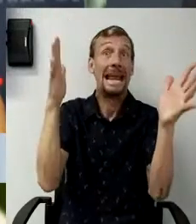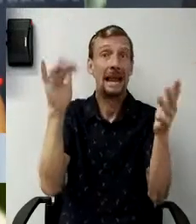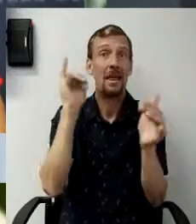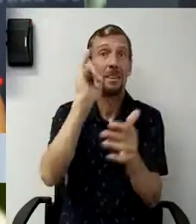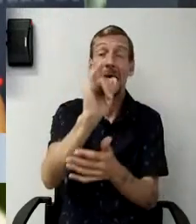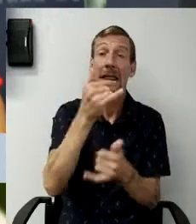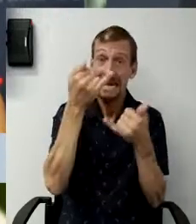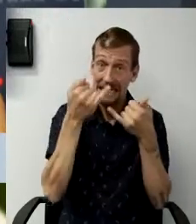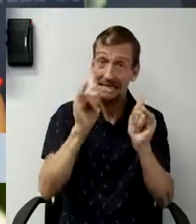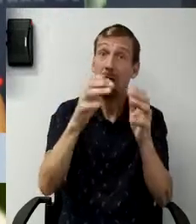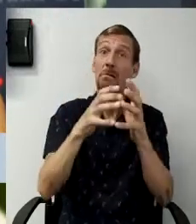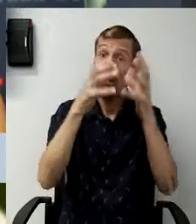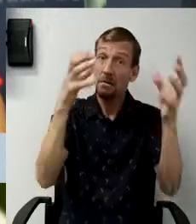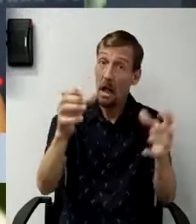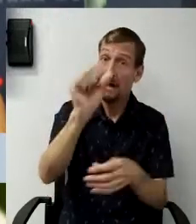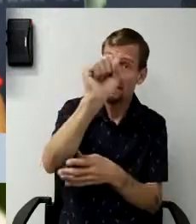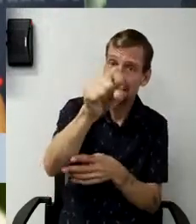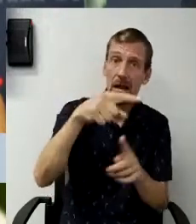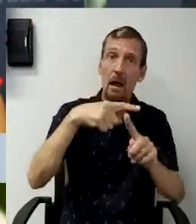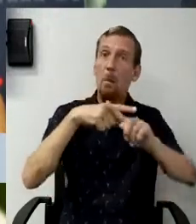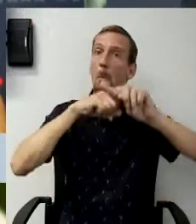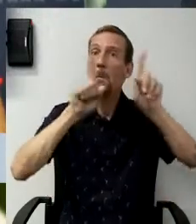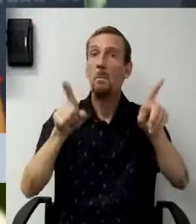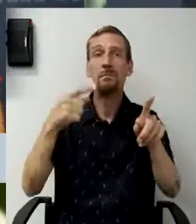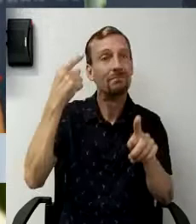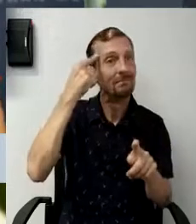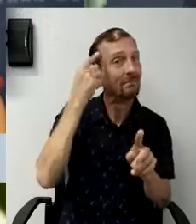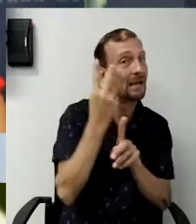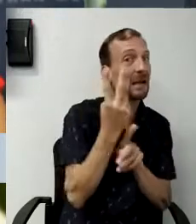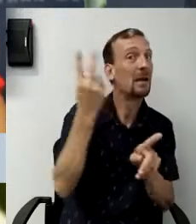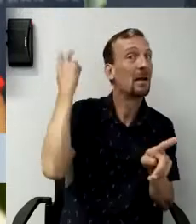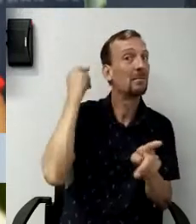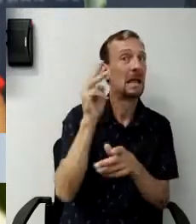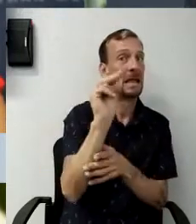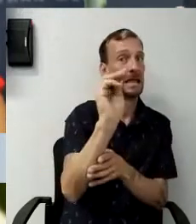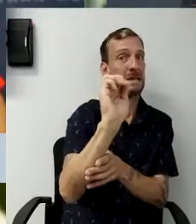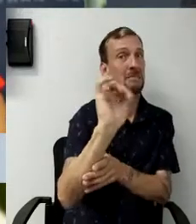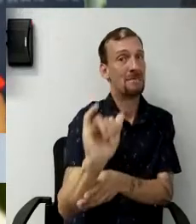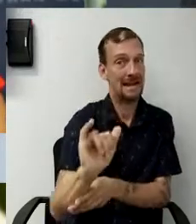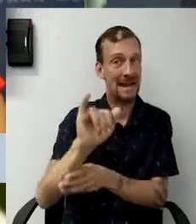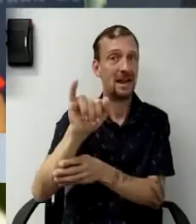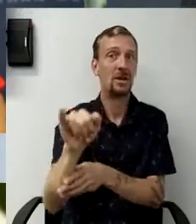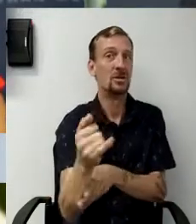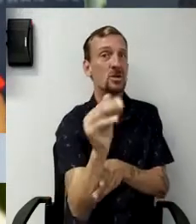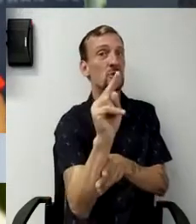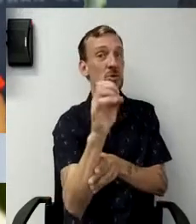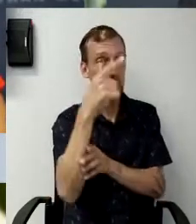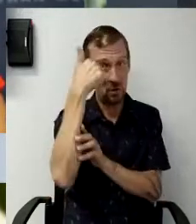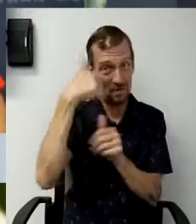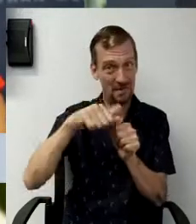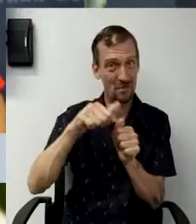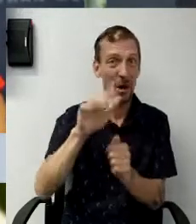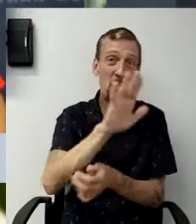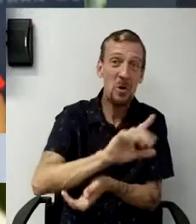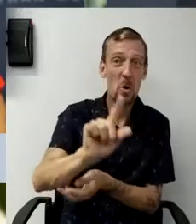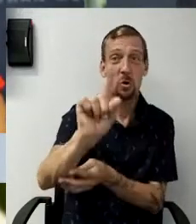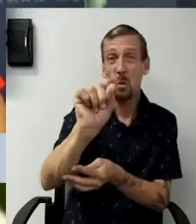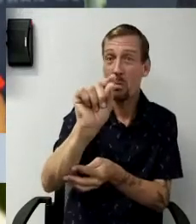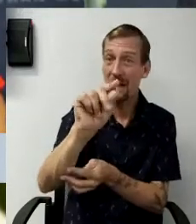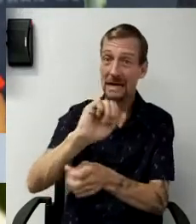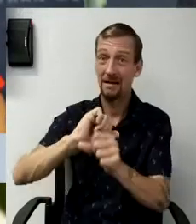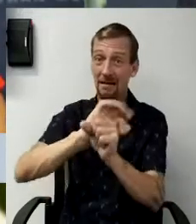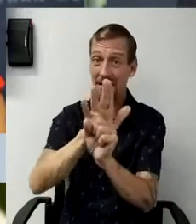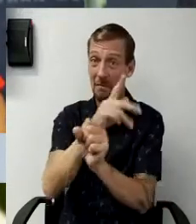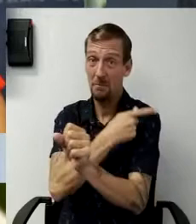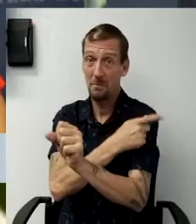a lot. Particularly when you think back in May and early June, you know, we had fallen down into the 20s, and but